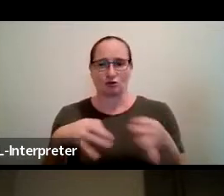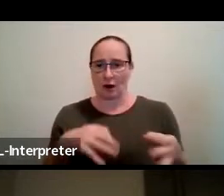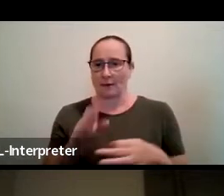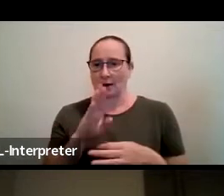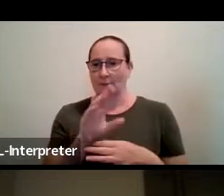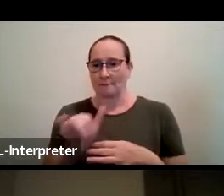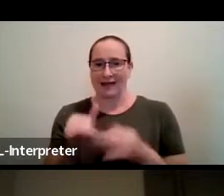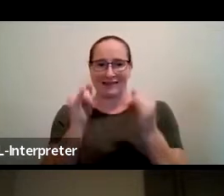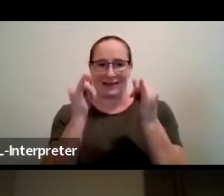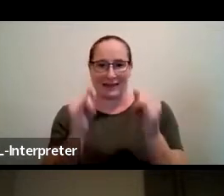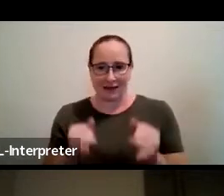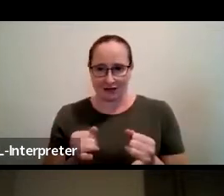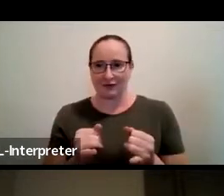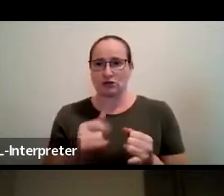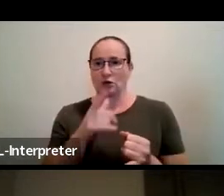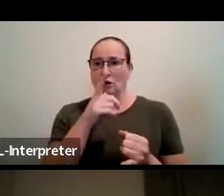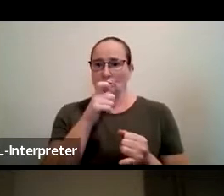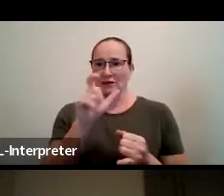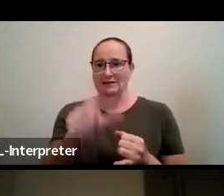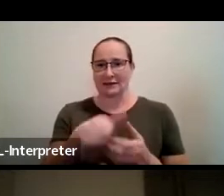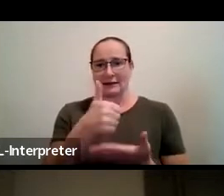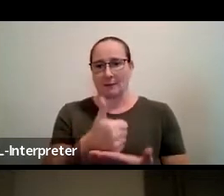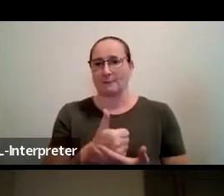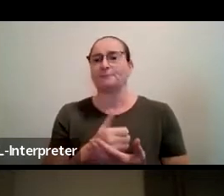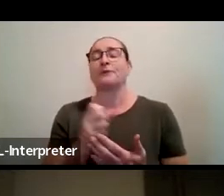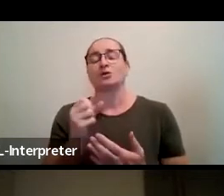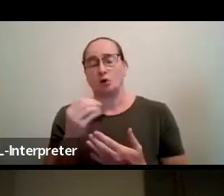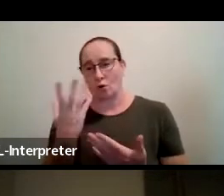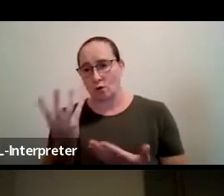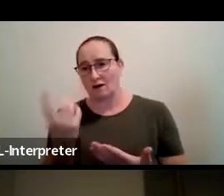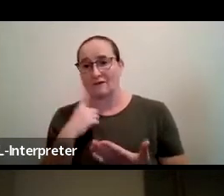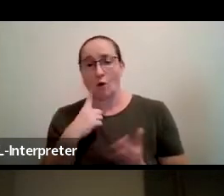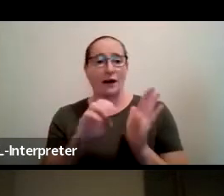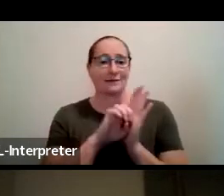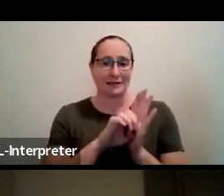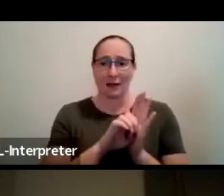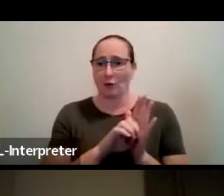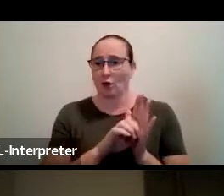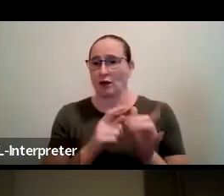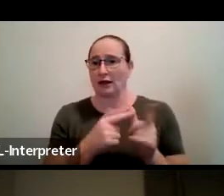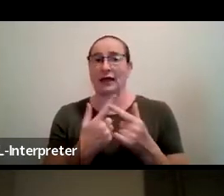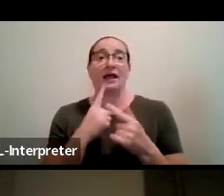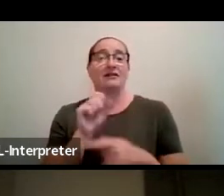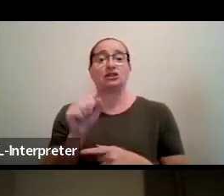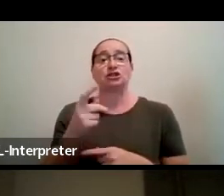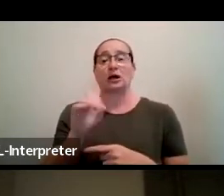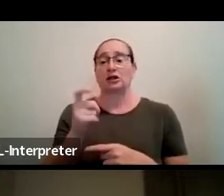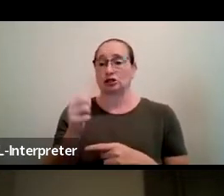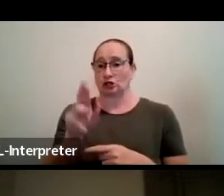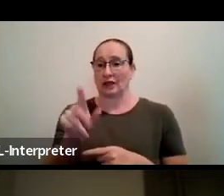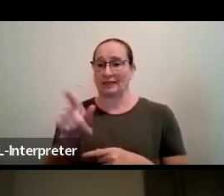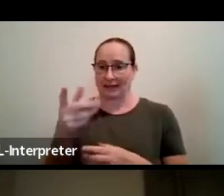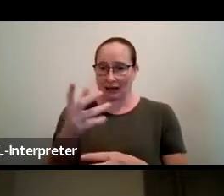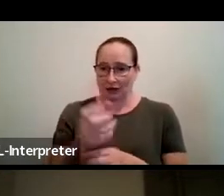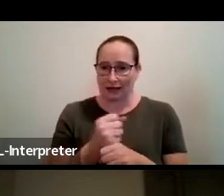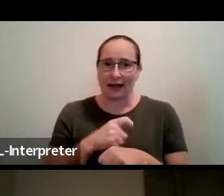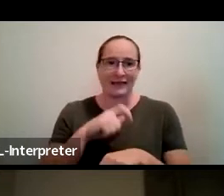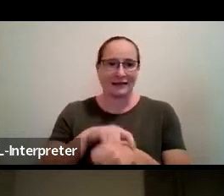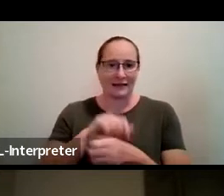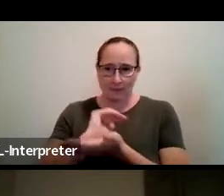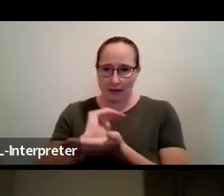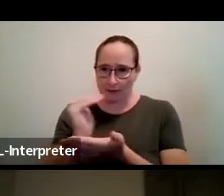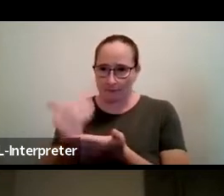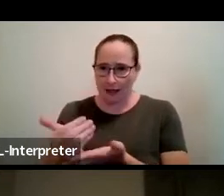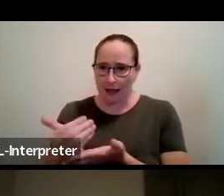the individuals who are in need of that. So for instance, if it is a shelter, they would receive the timely amount